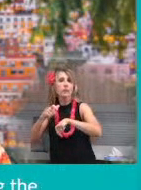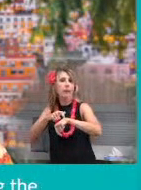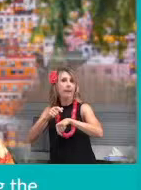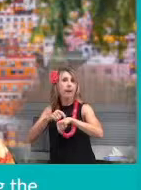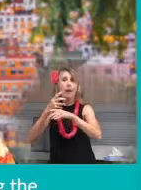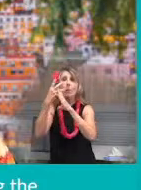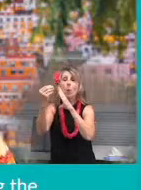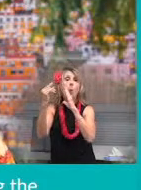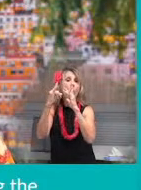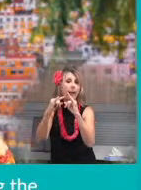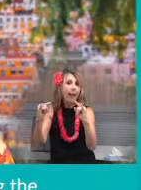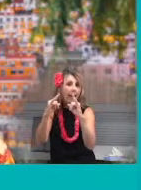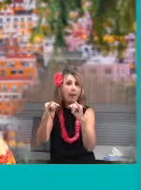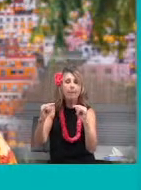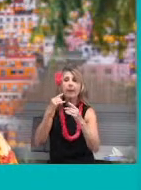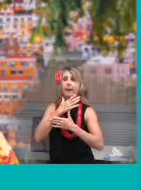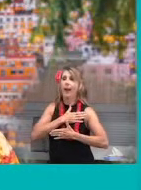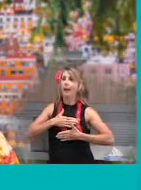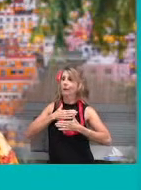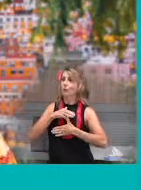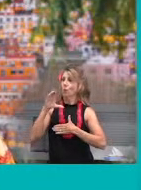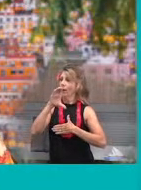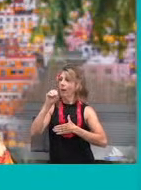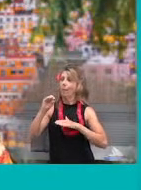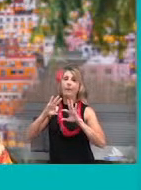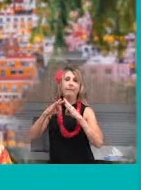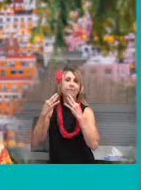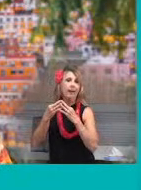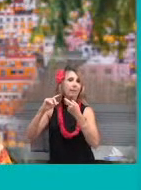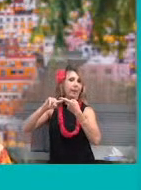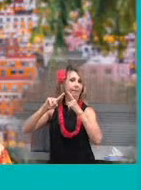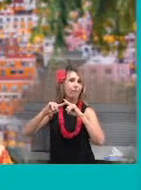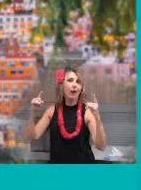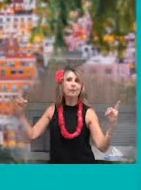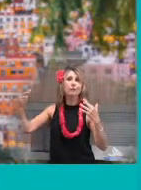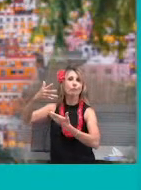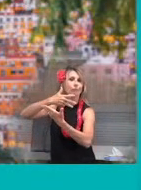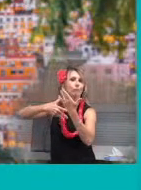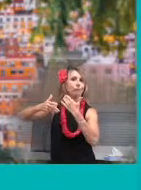camping trips and enjoying the company of his family and friends.